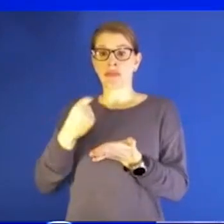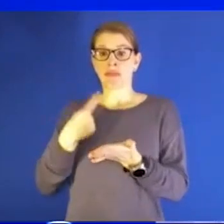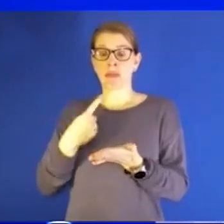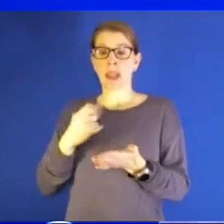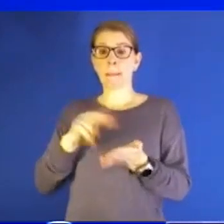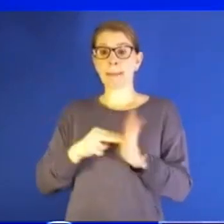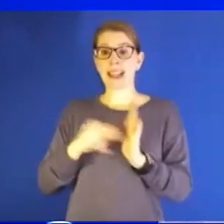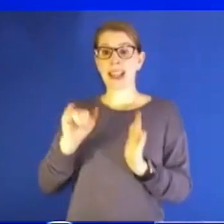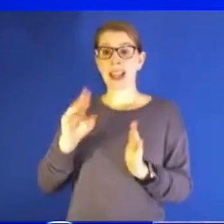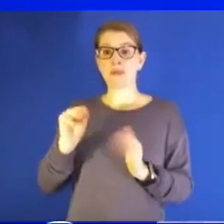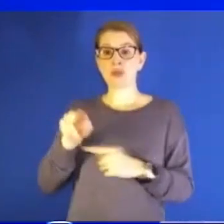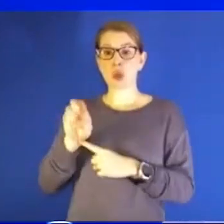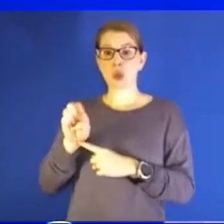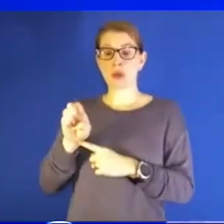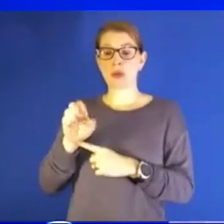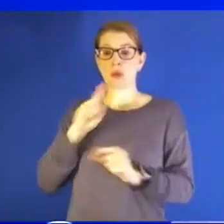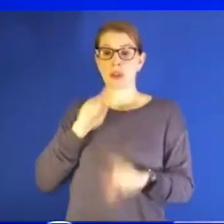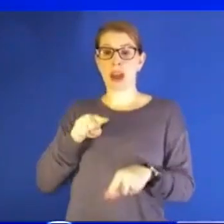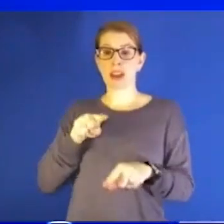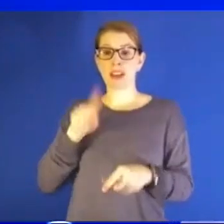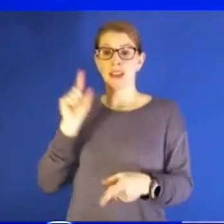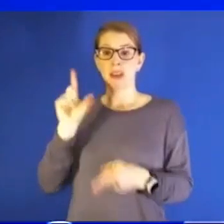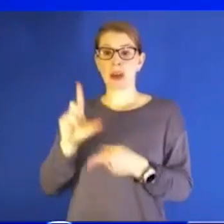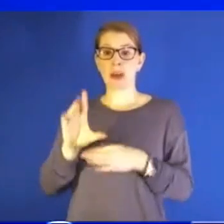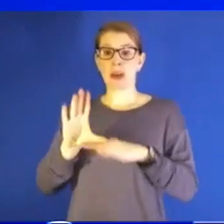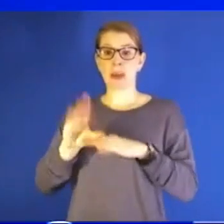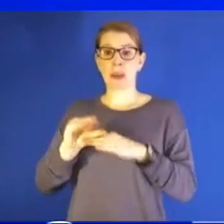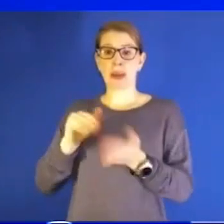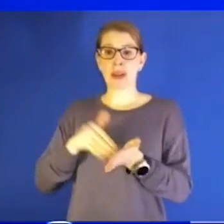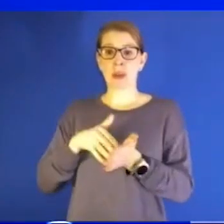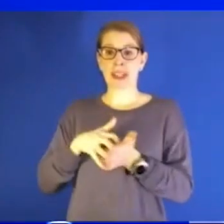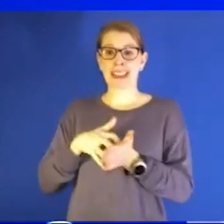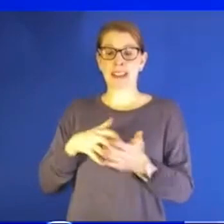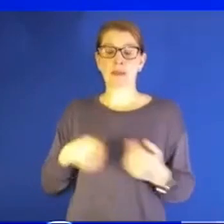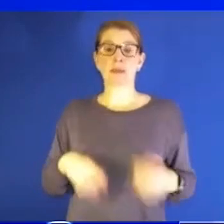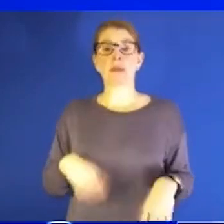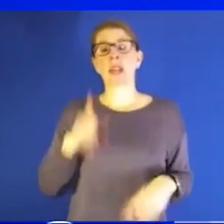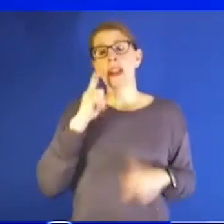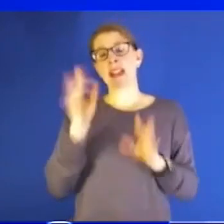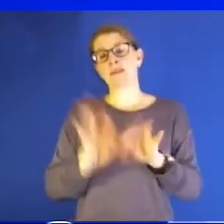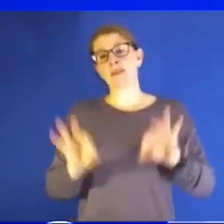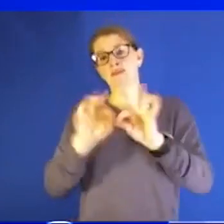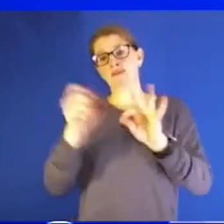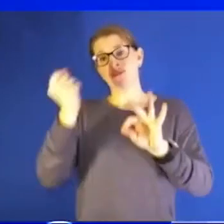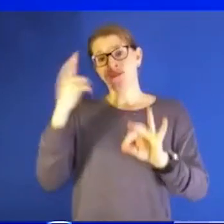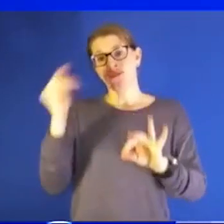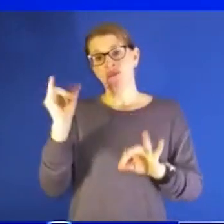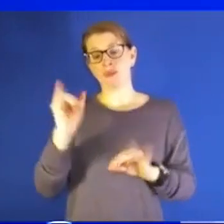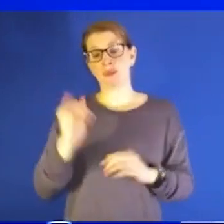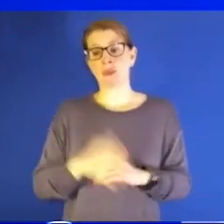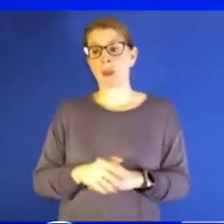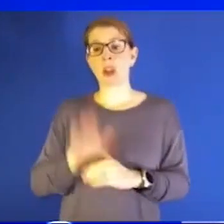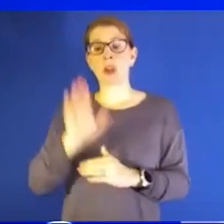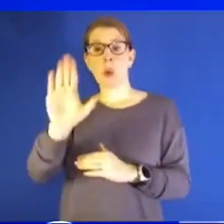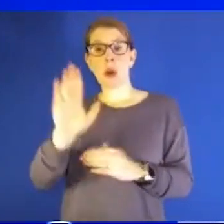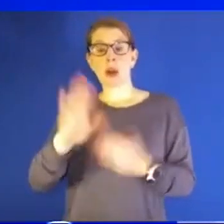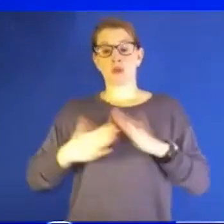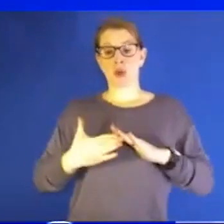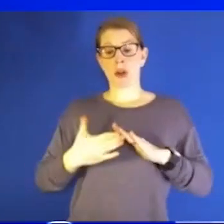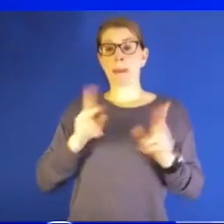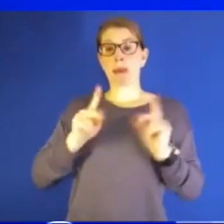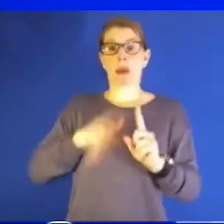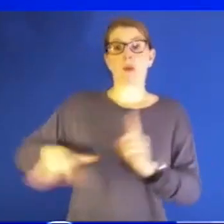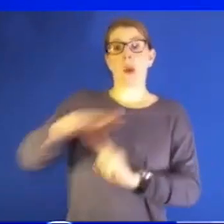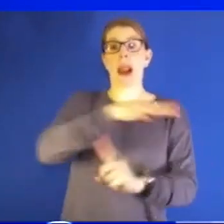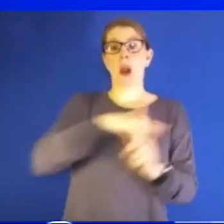inborn genetic immunosuppression. And so I think it's important to understand, just as you said, about your community and the people around you, because what